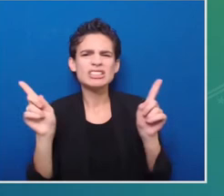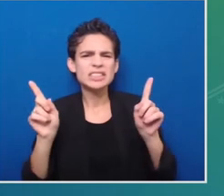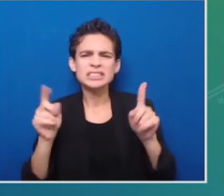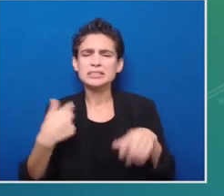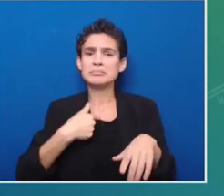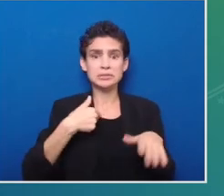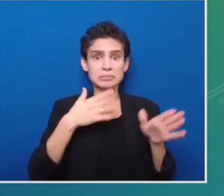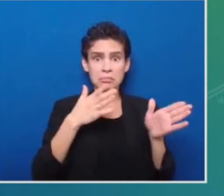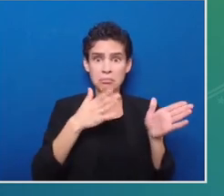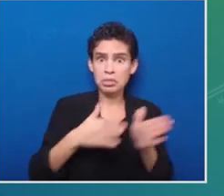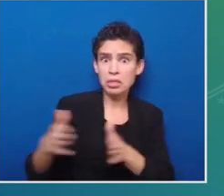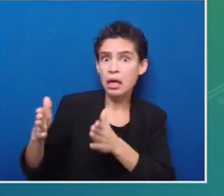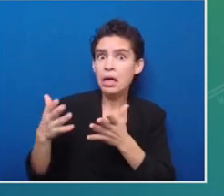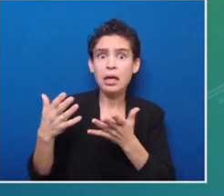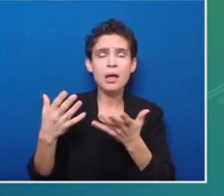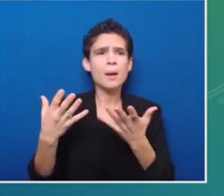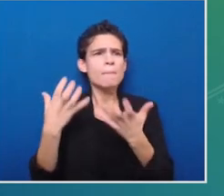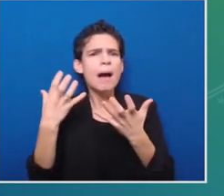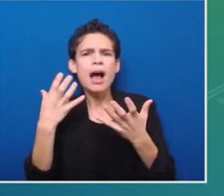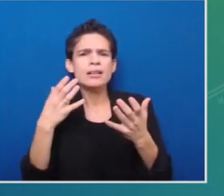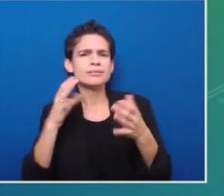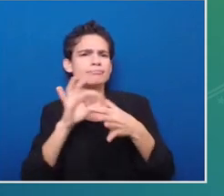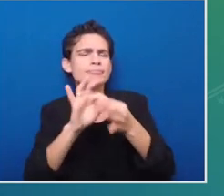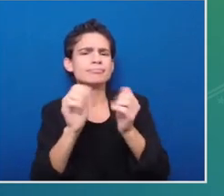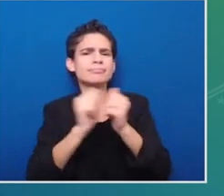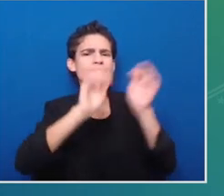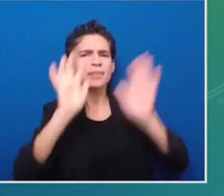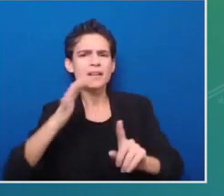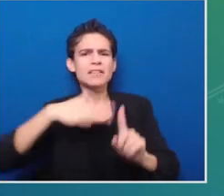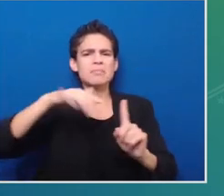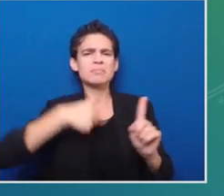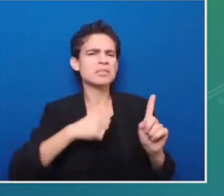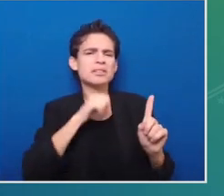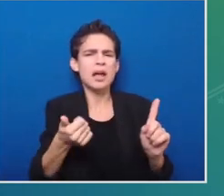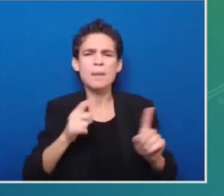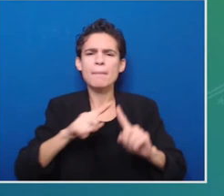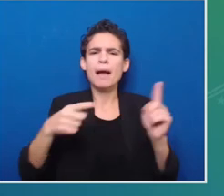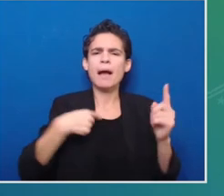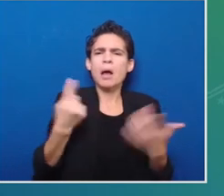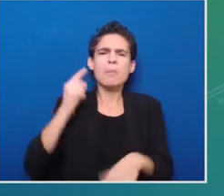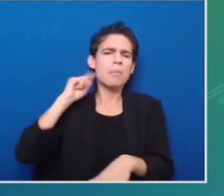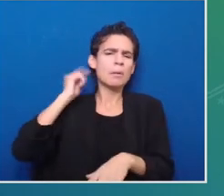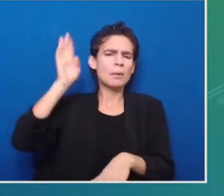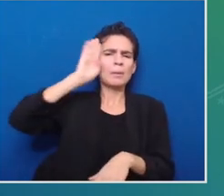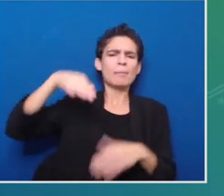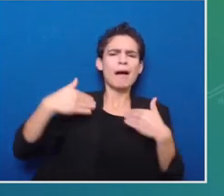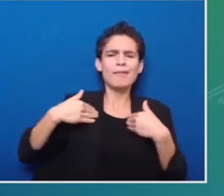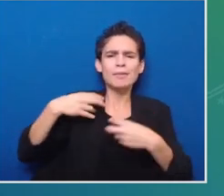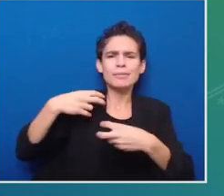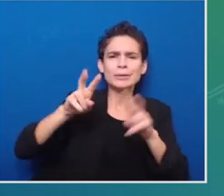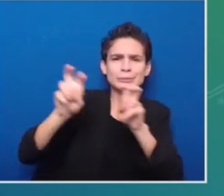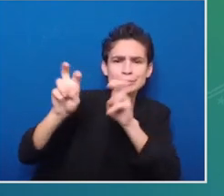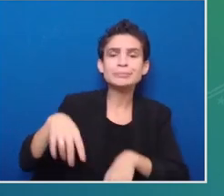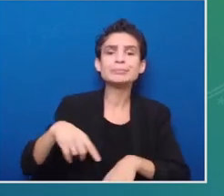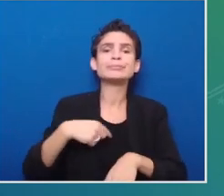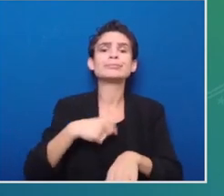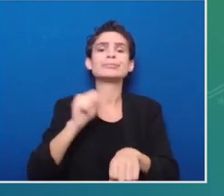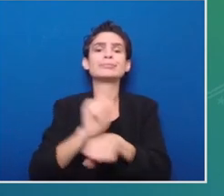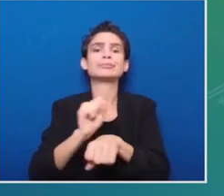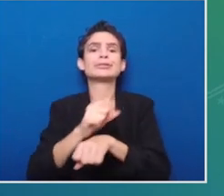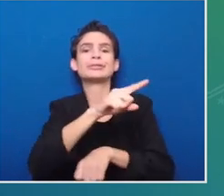was always mindful of the practical implications of the decisions. As a staffer at the Connecticut Commission on Human Rights,